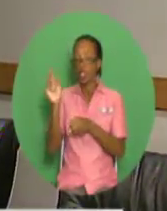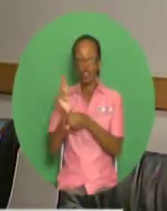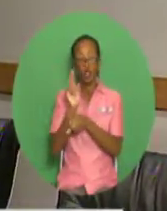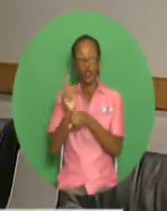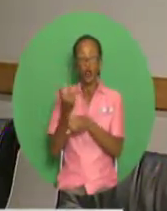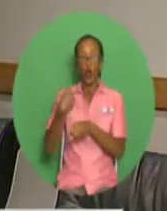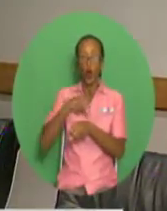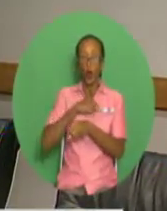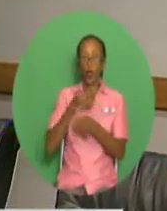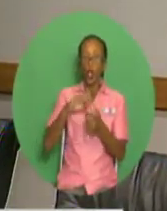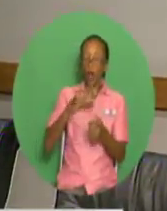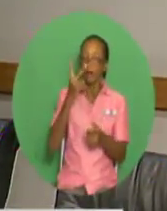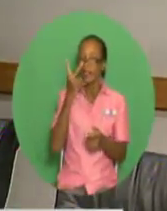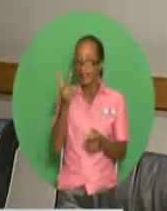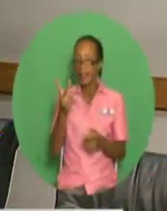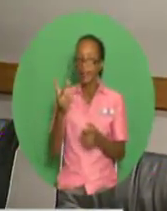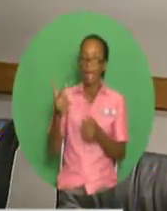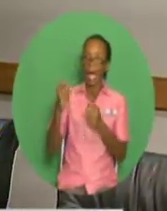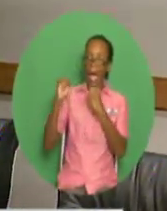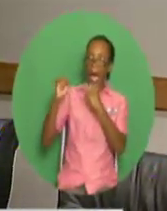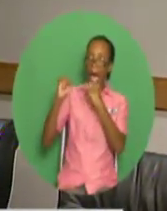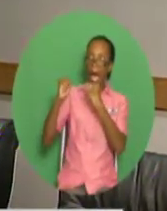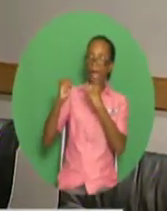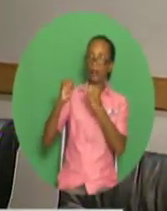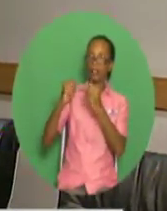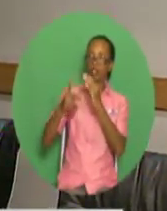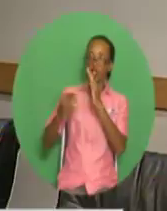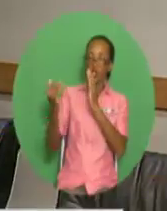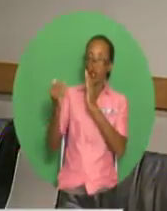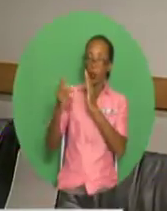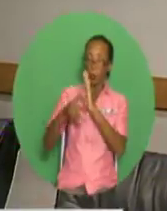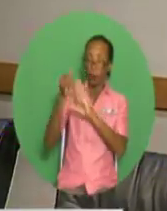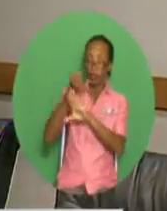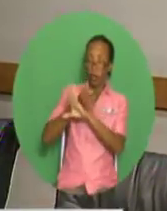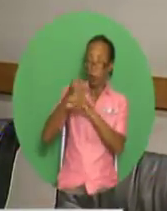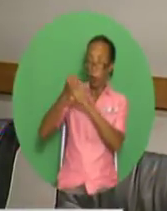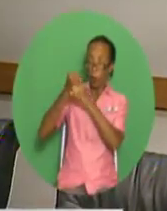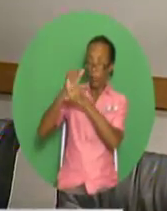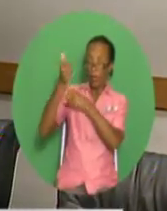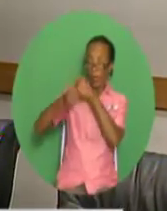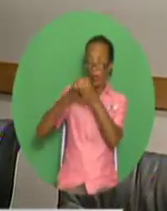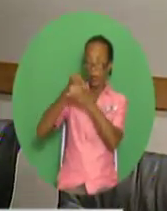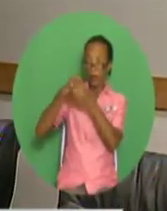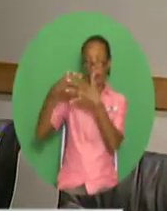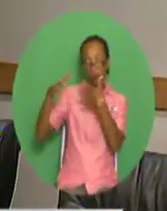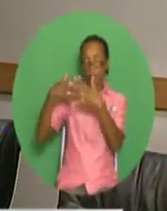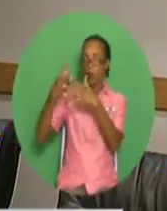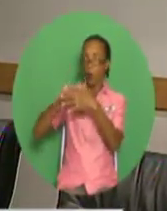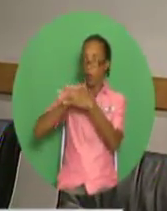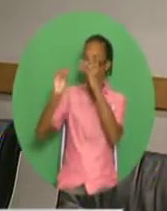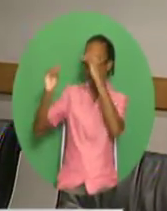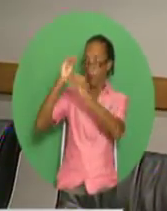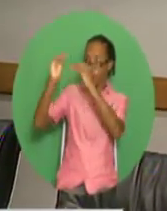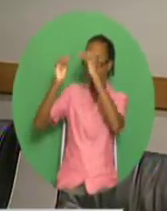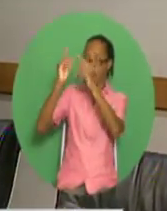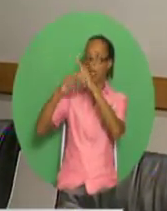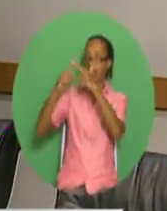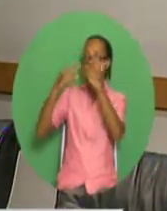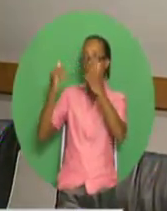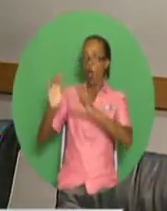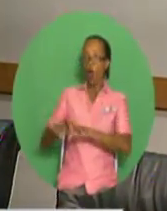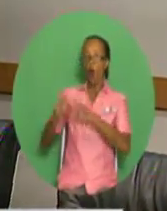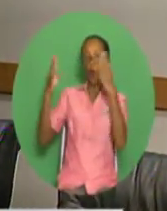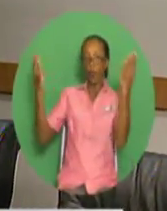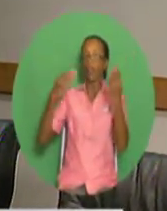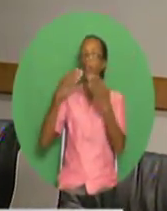come in there and it's very difficult to start a project that was stopped for so long and started over. And I want to give kudos to the Member of Parliament for San